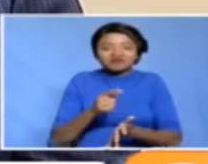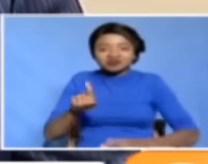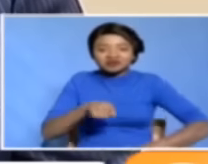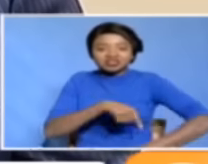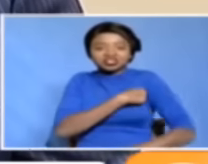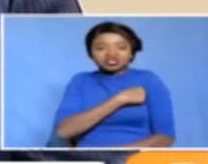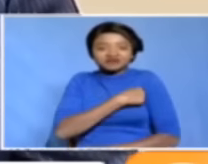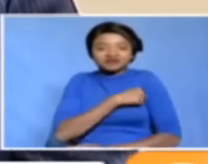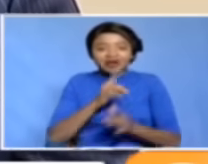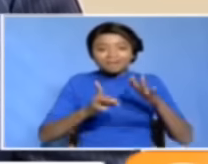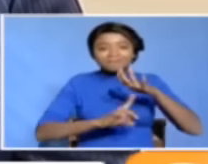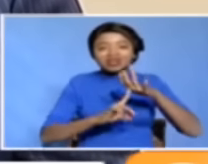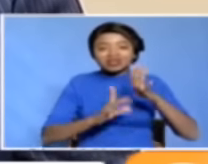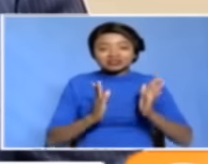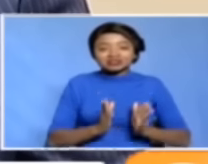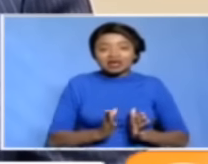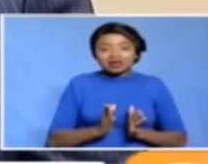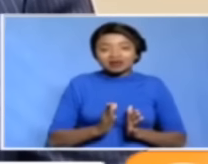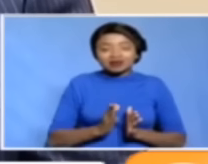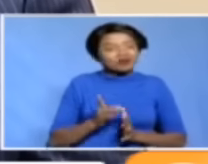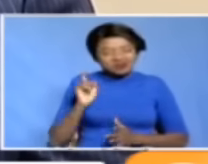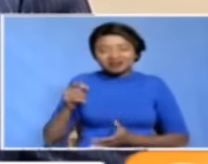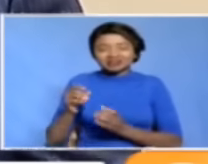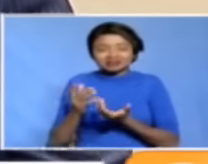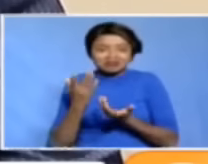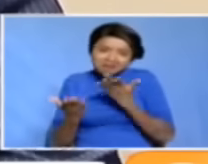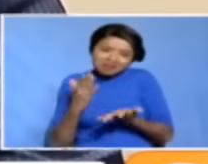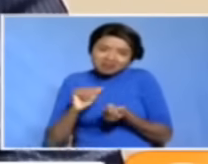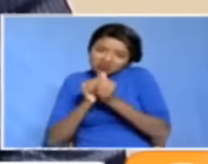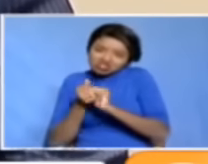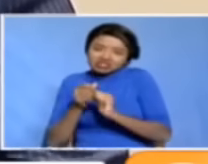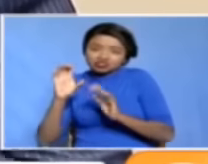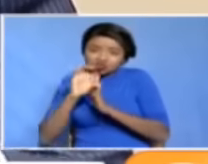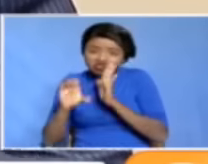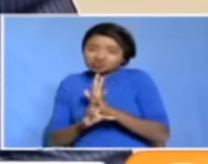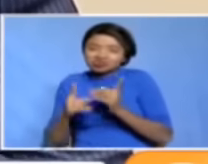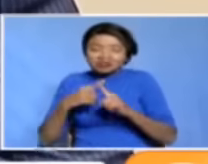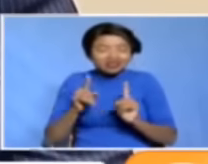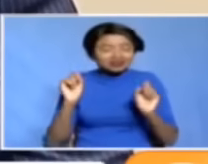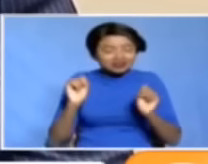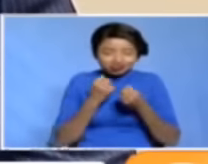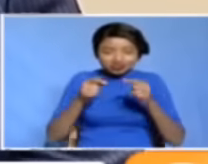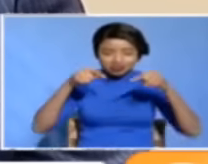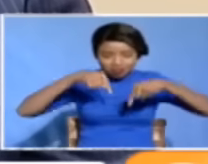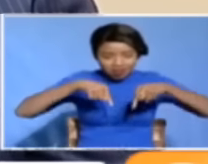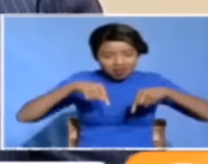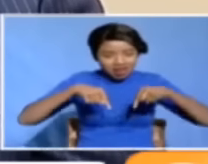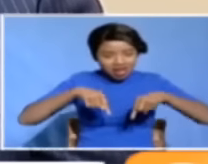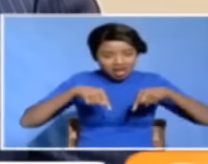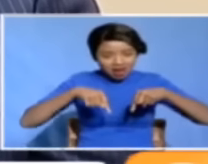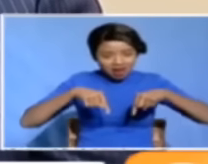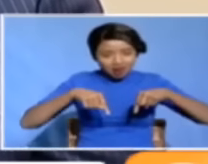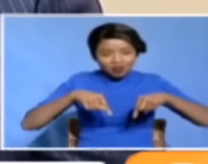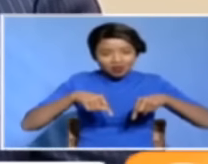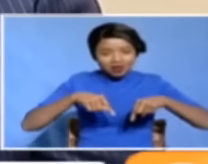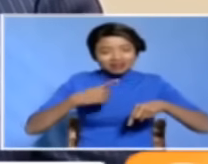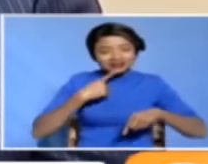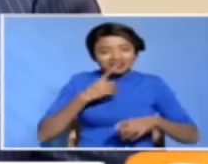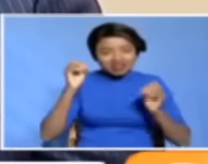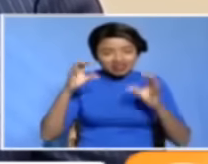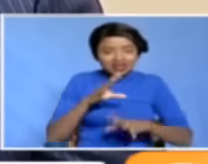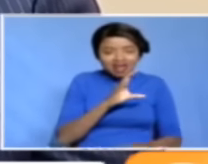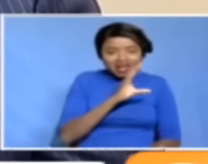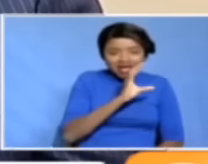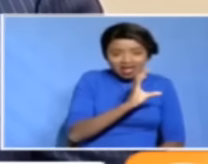cannot create? Yes, unless we amend the constitution. Okay. Unless we amend the constitution. Because in the current setup, it says the cabinet will